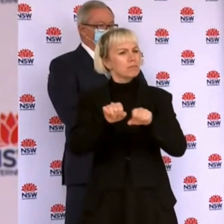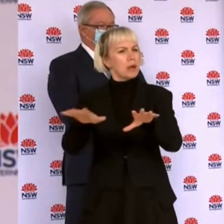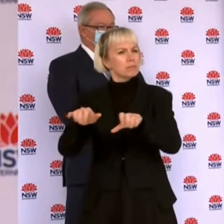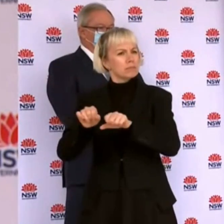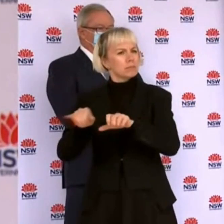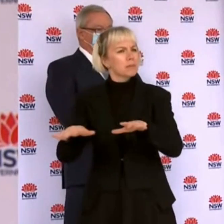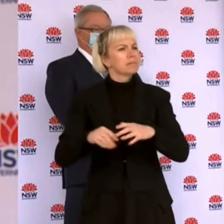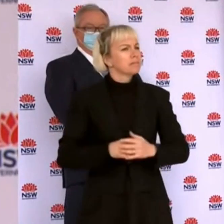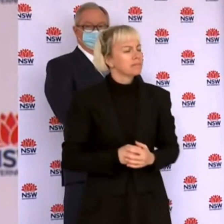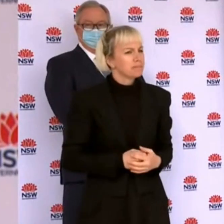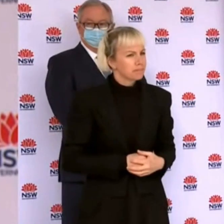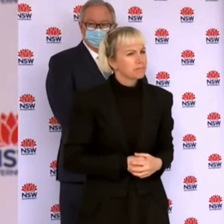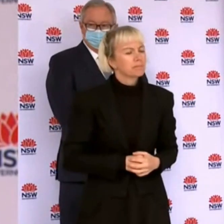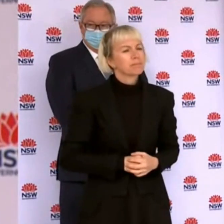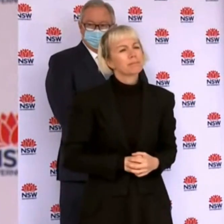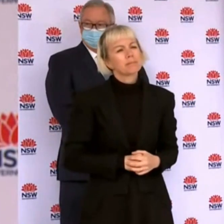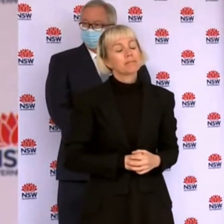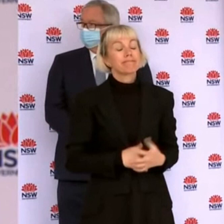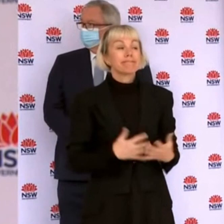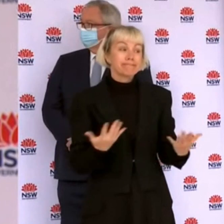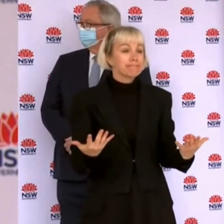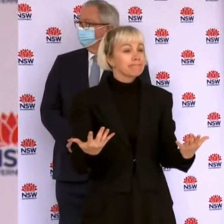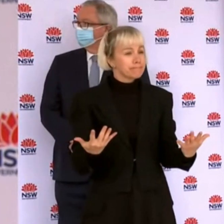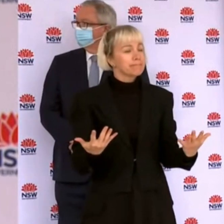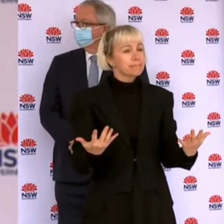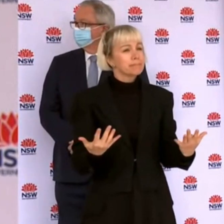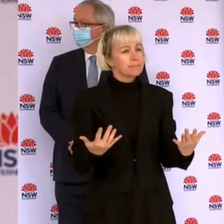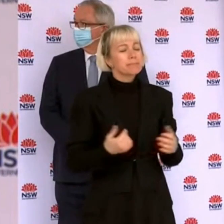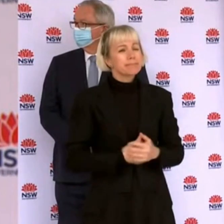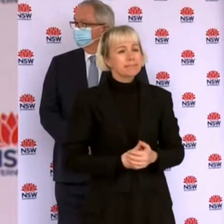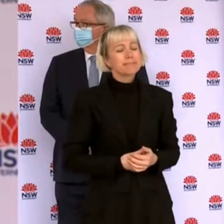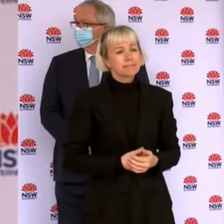risk. Again, I can't emphasise enough that